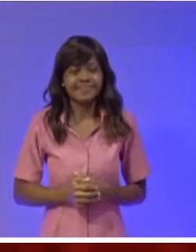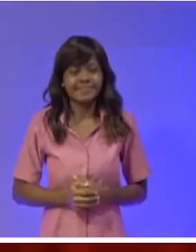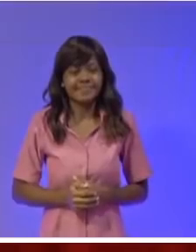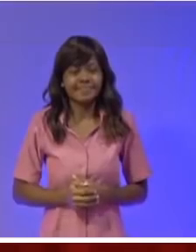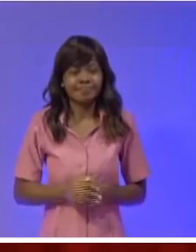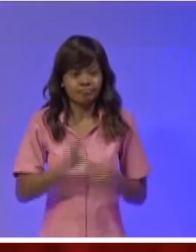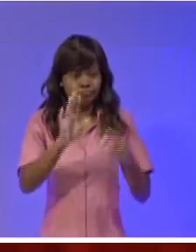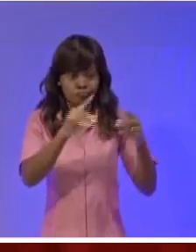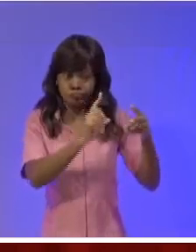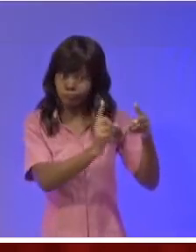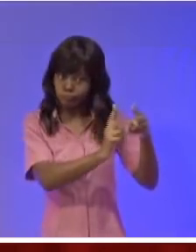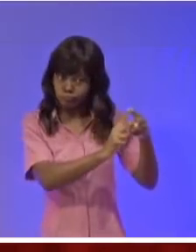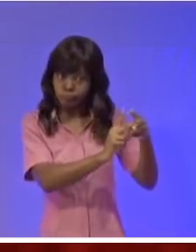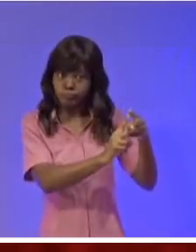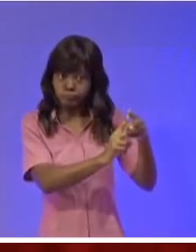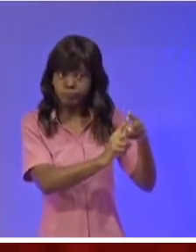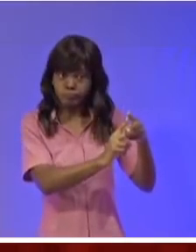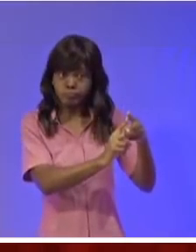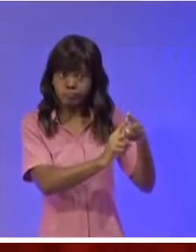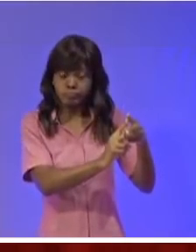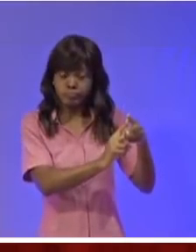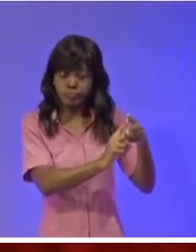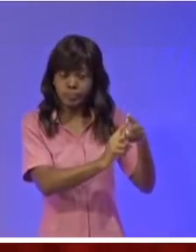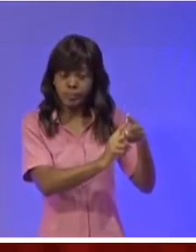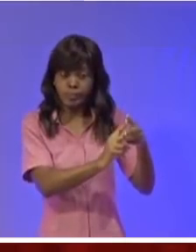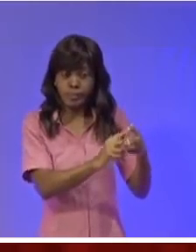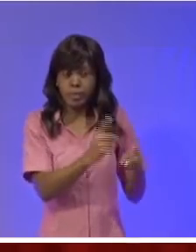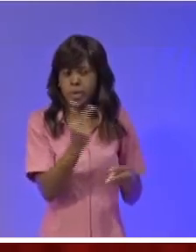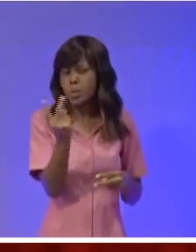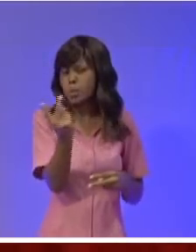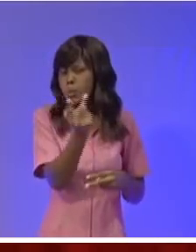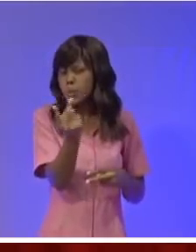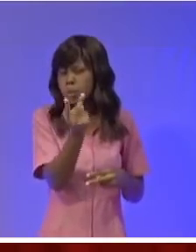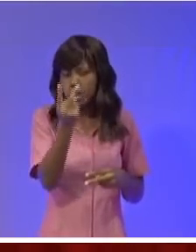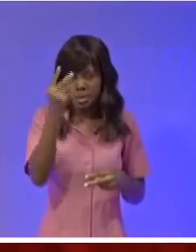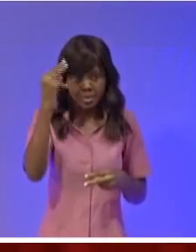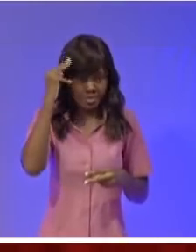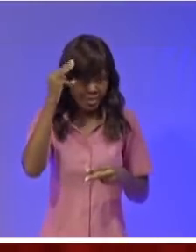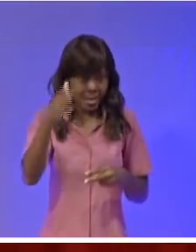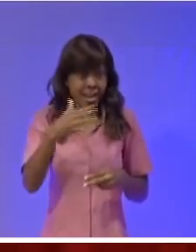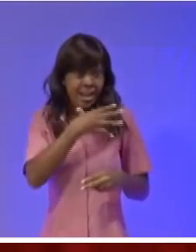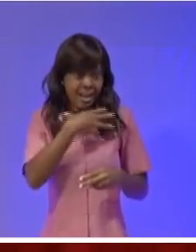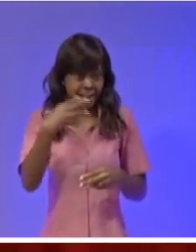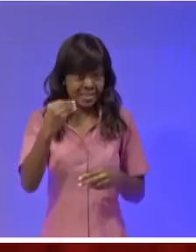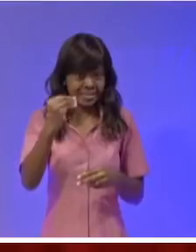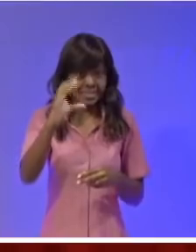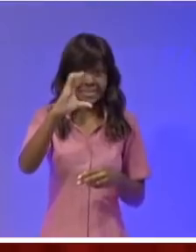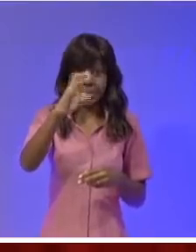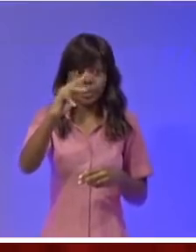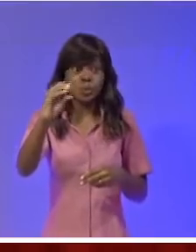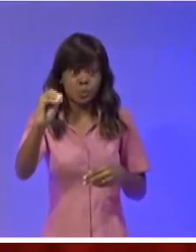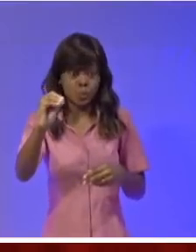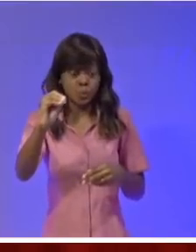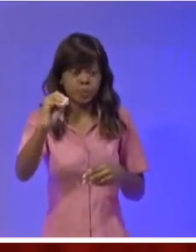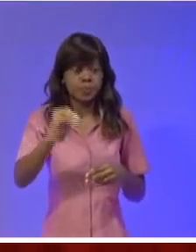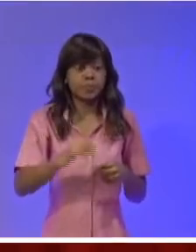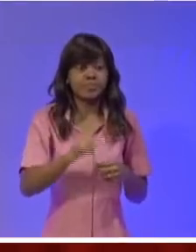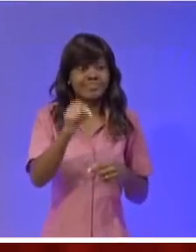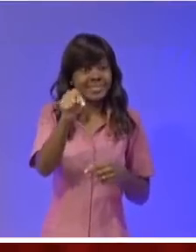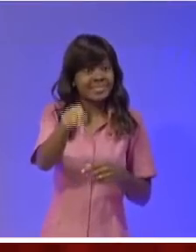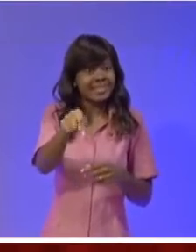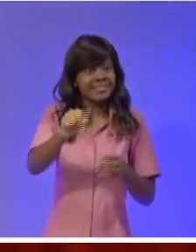for both the minister and for Dr. Parasram. This being the second